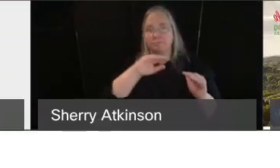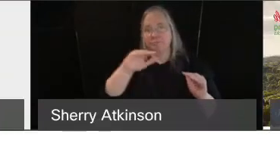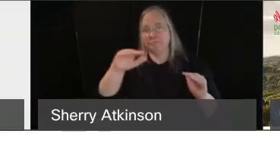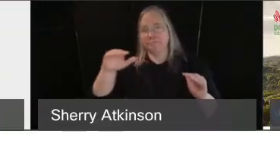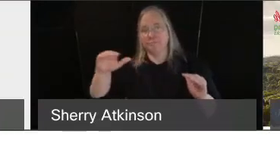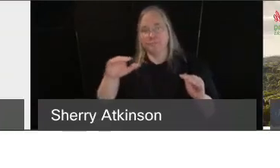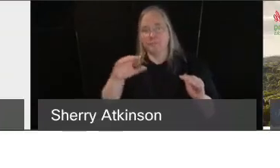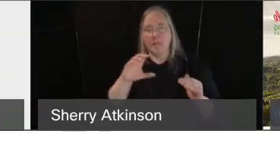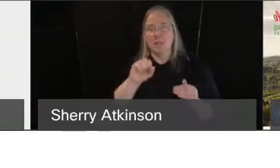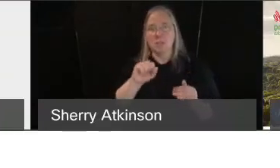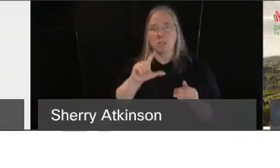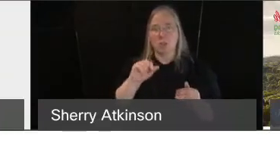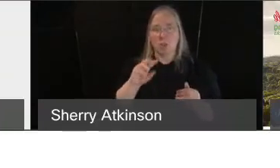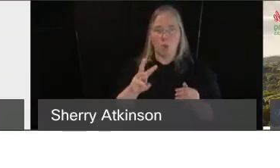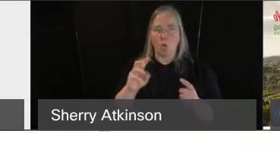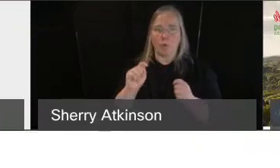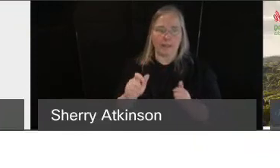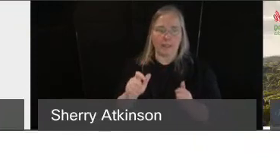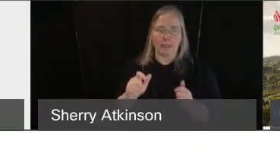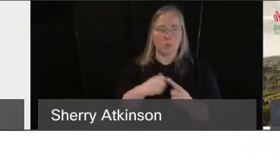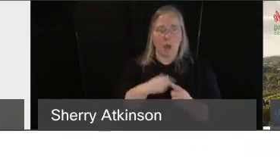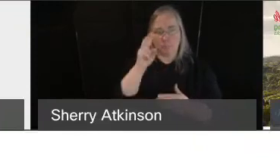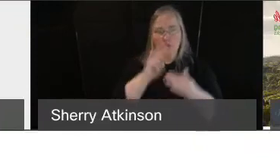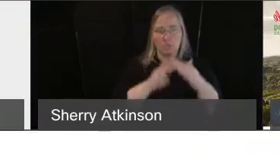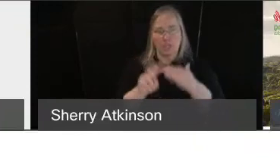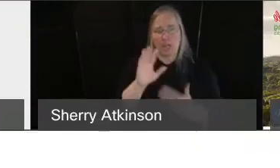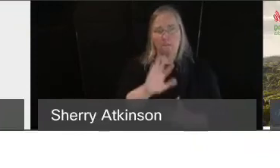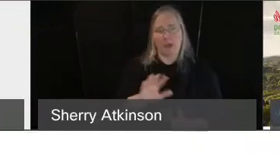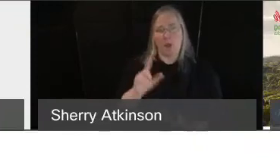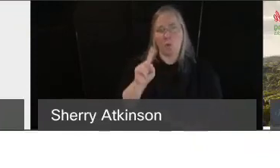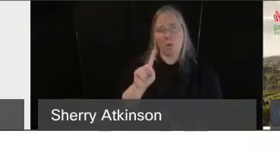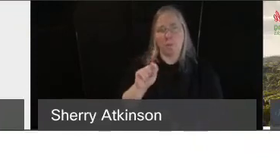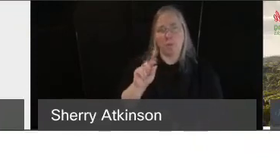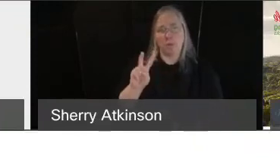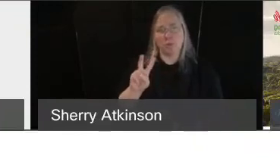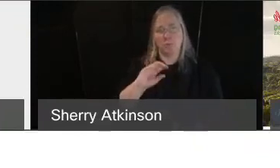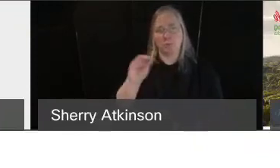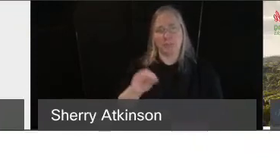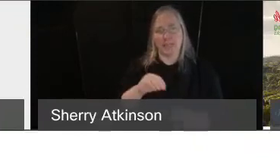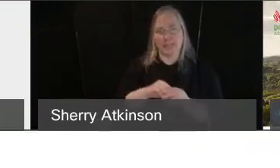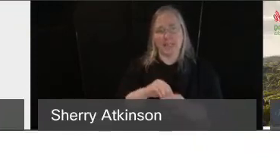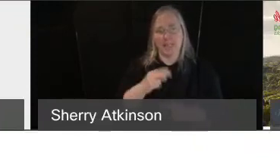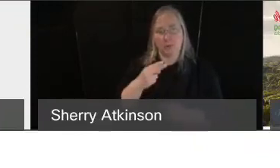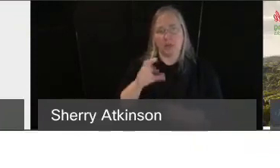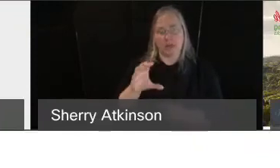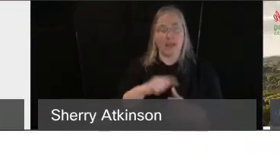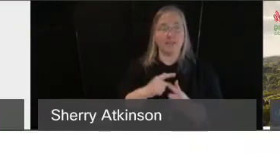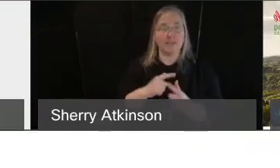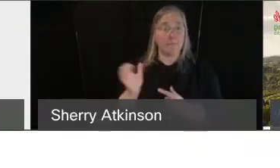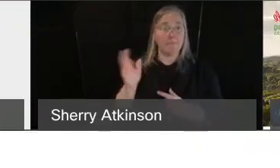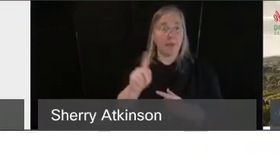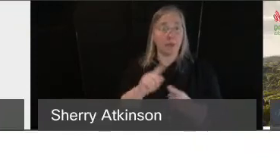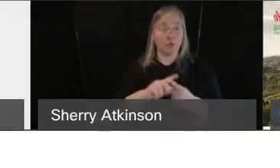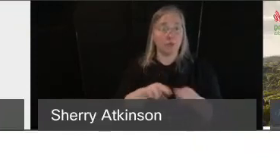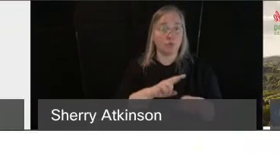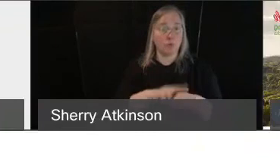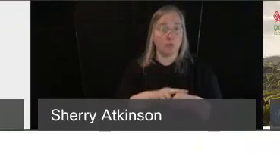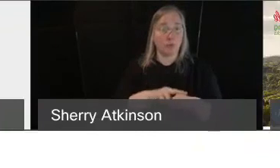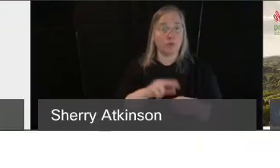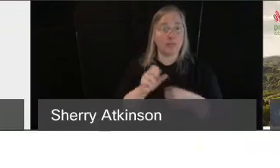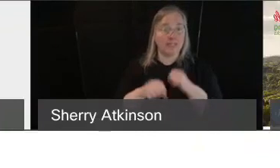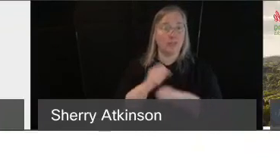next year. So, I predicted about 1.2% in the county, then return back to normal in